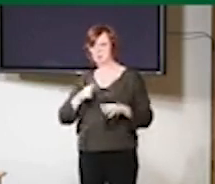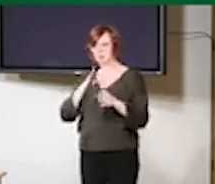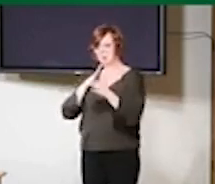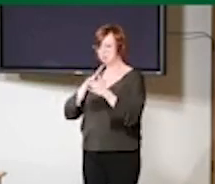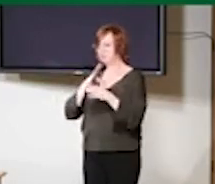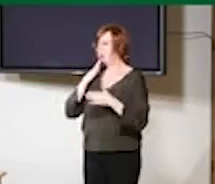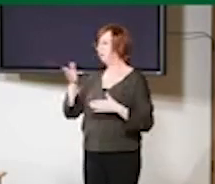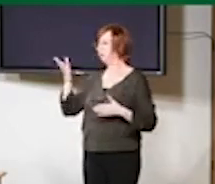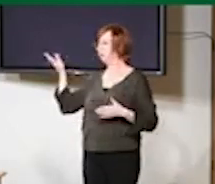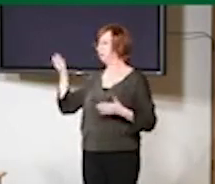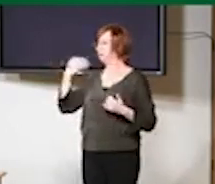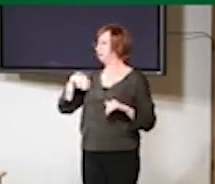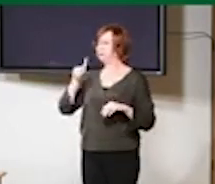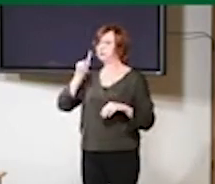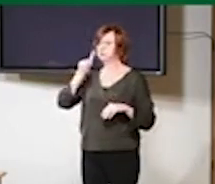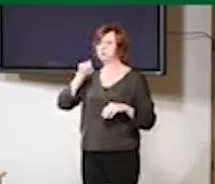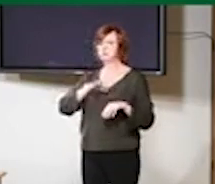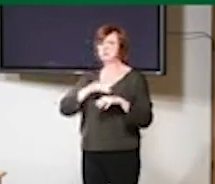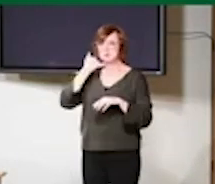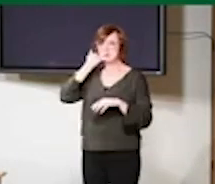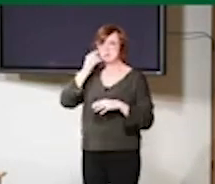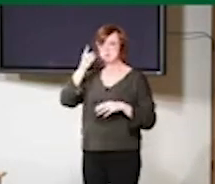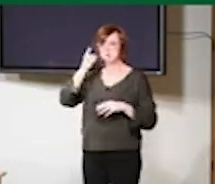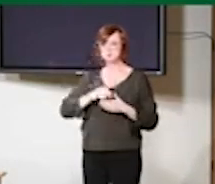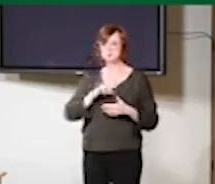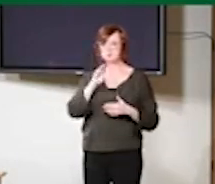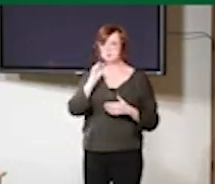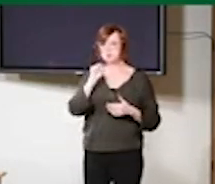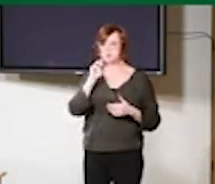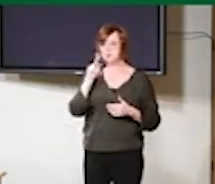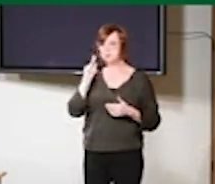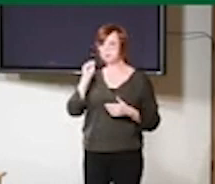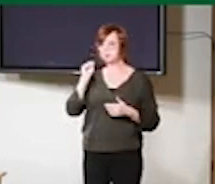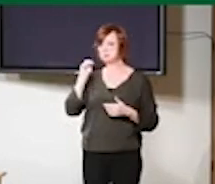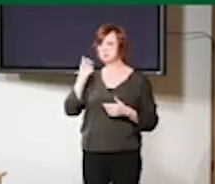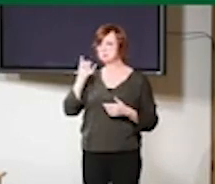Operator, we'll take our next question from the line. We have Mark Smith with CTV.